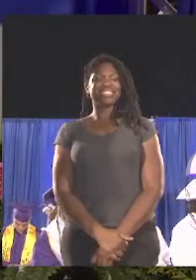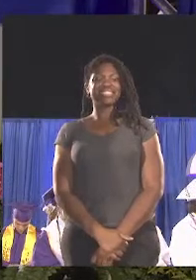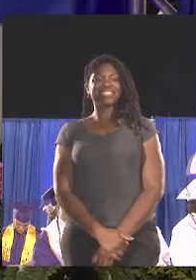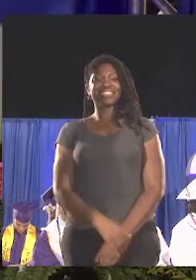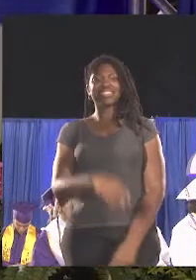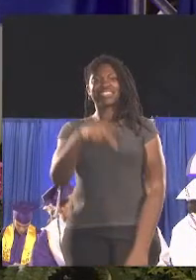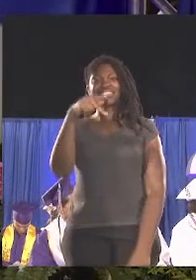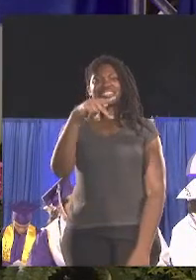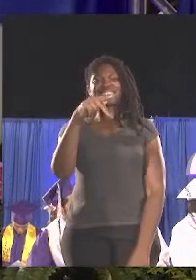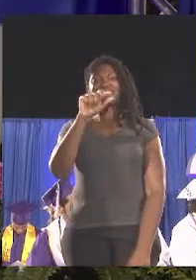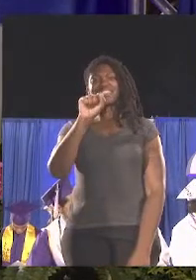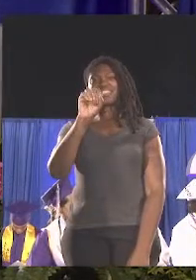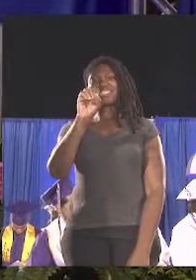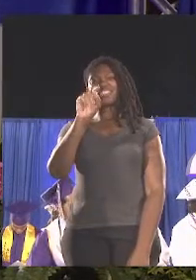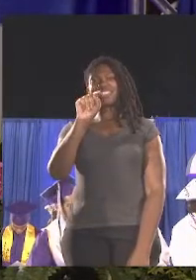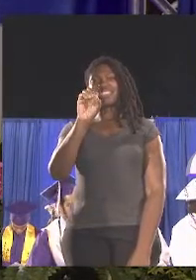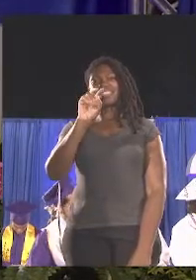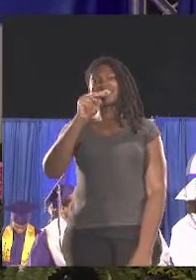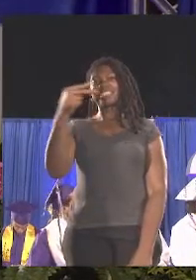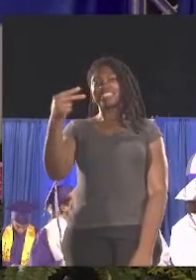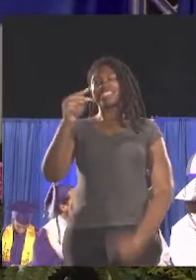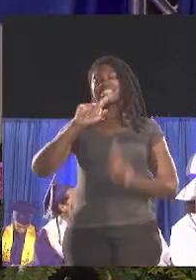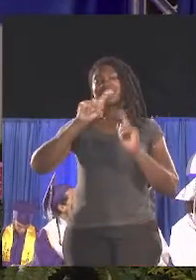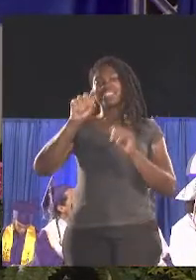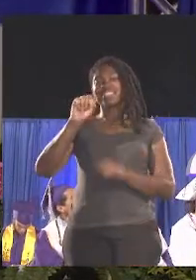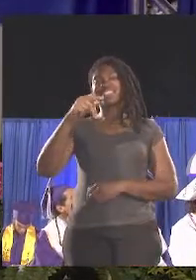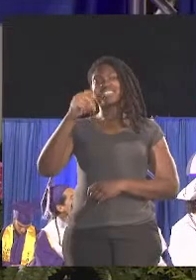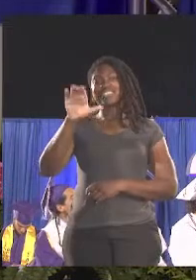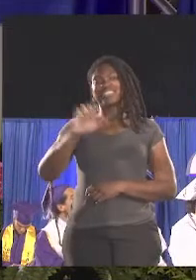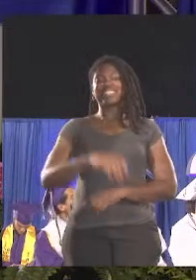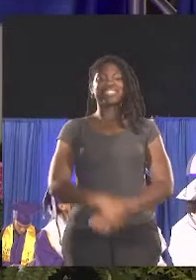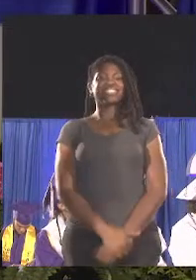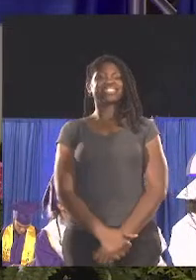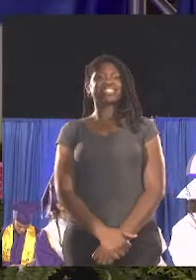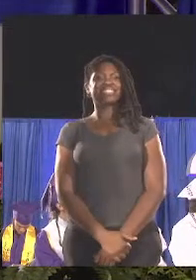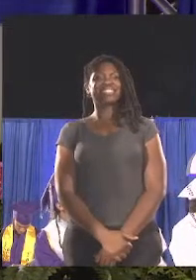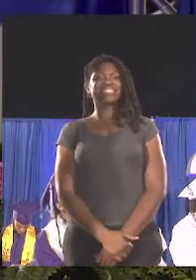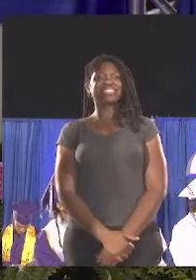Pedro Soto II, St. Phillips College.